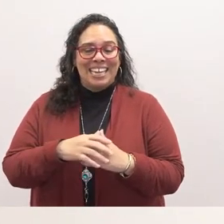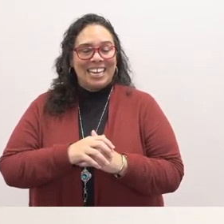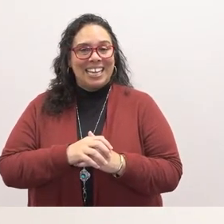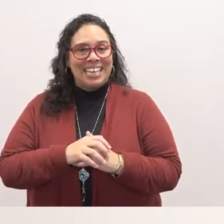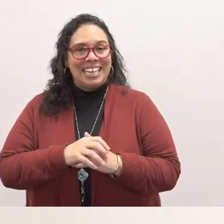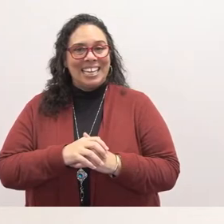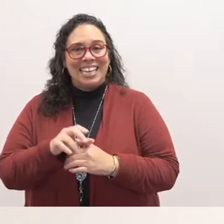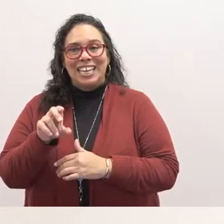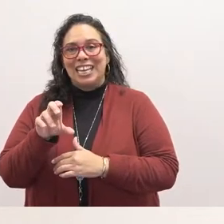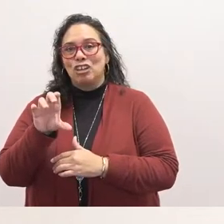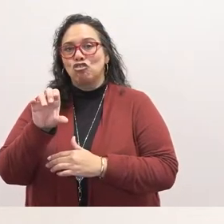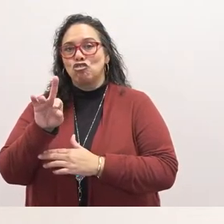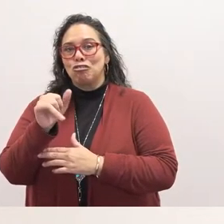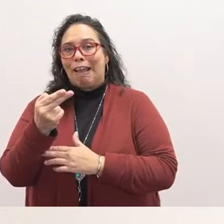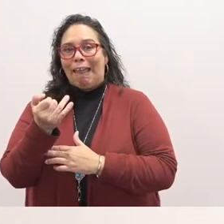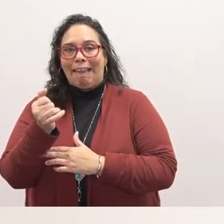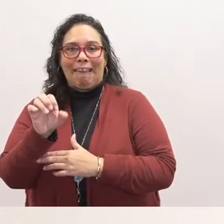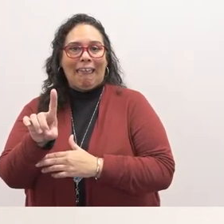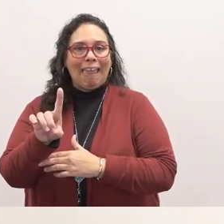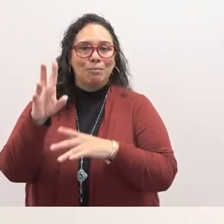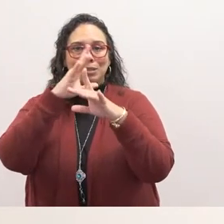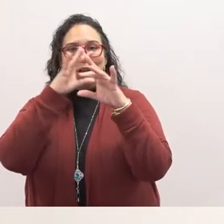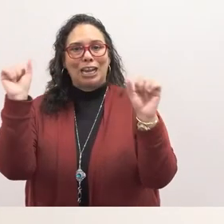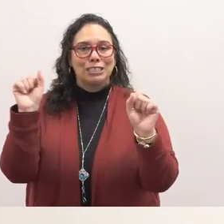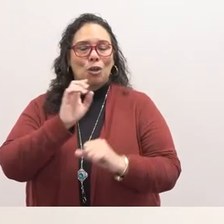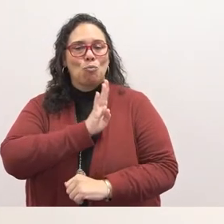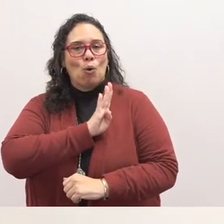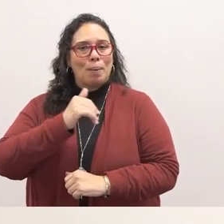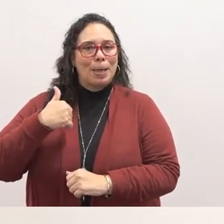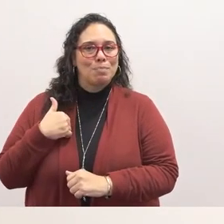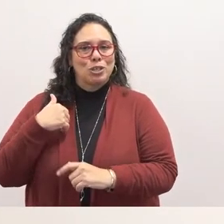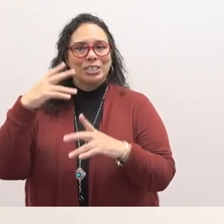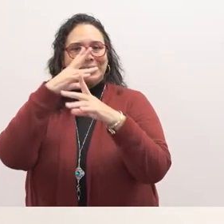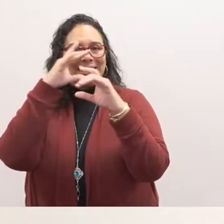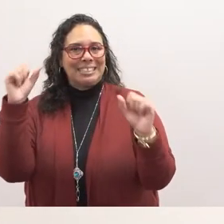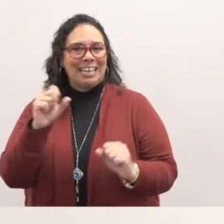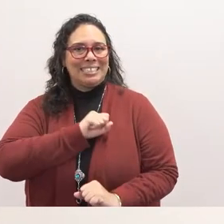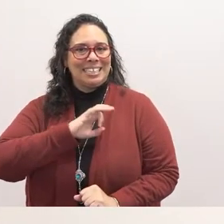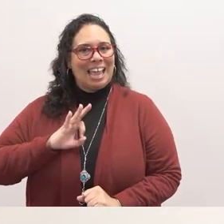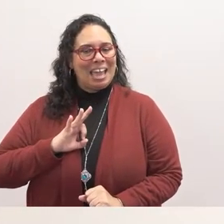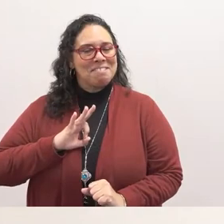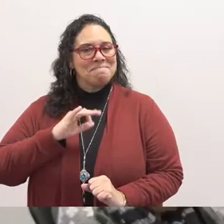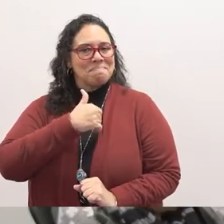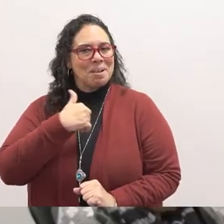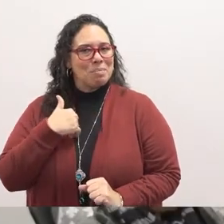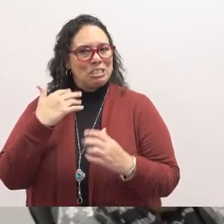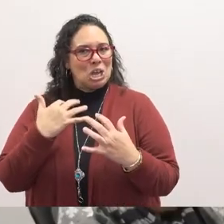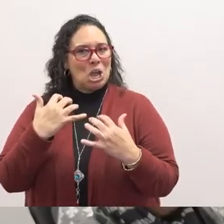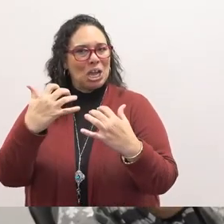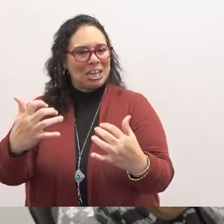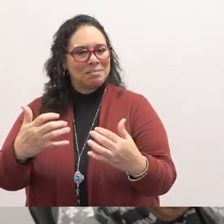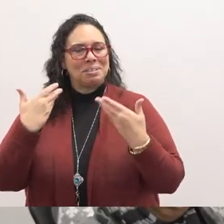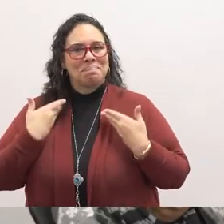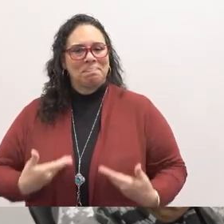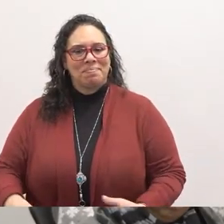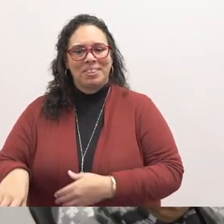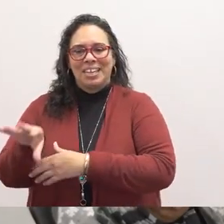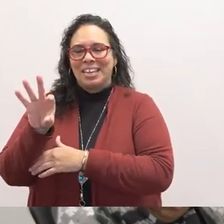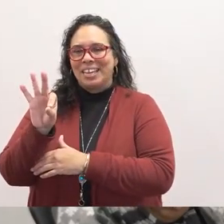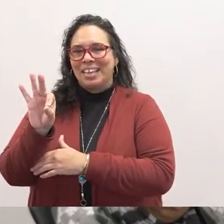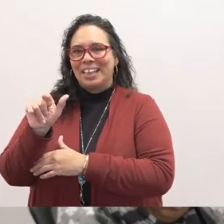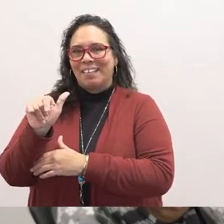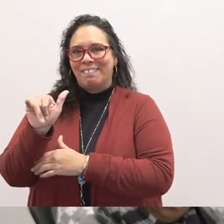President, board members, executive staff, members of the audience. My name is Felton Williams, and I'm a